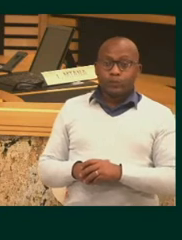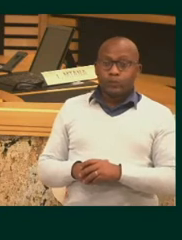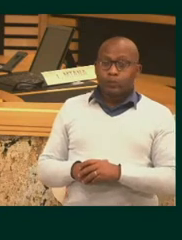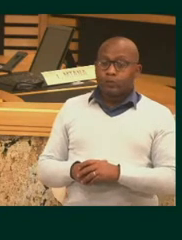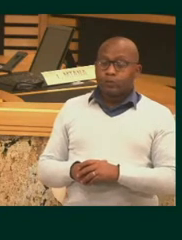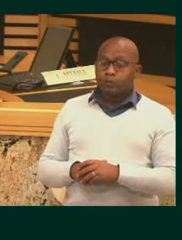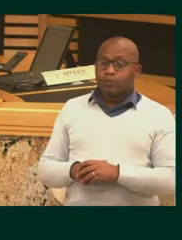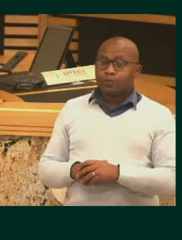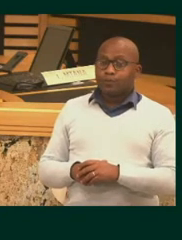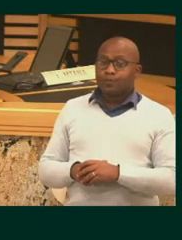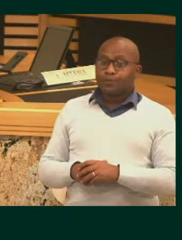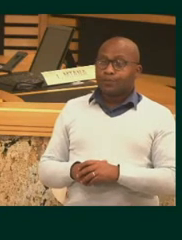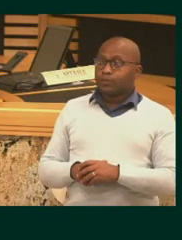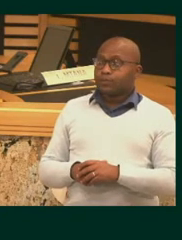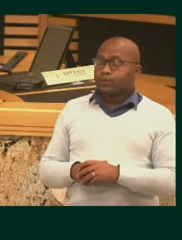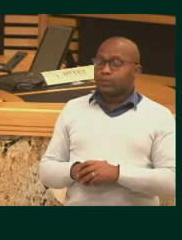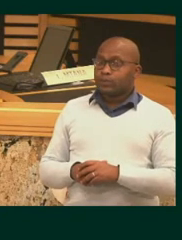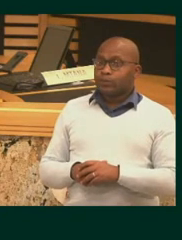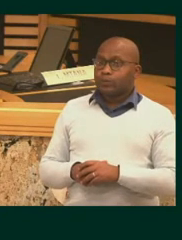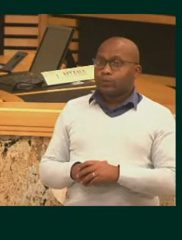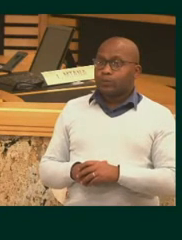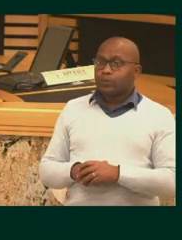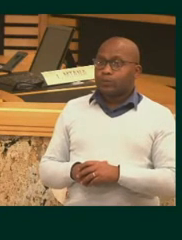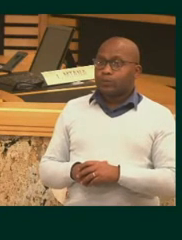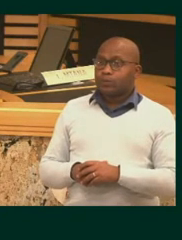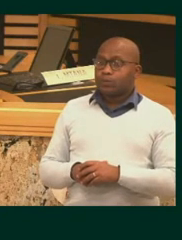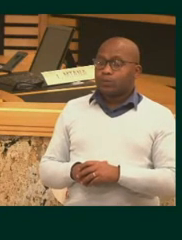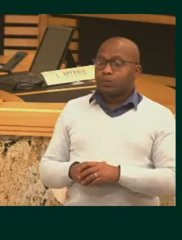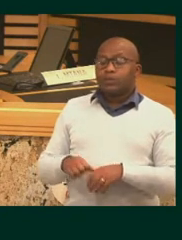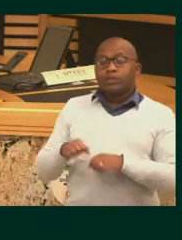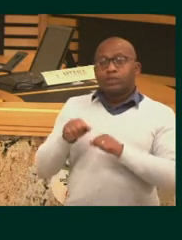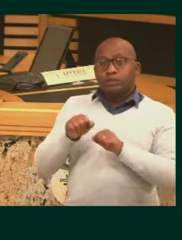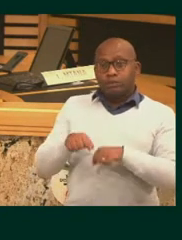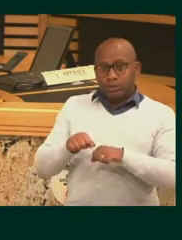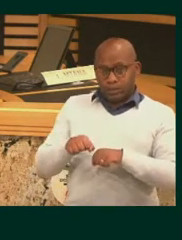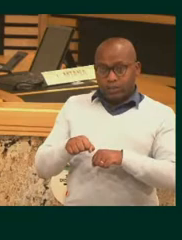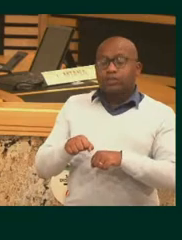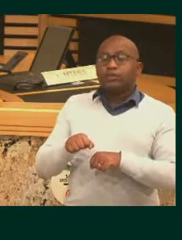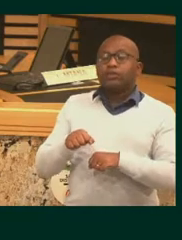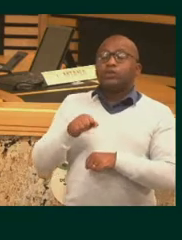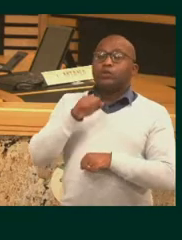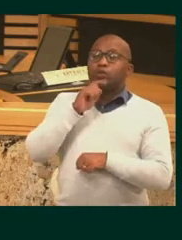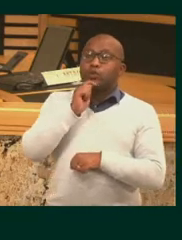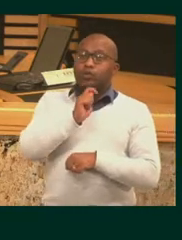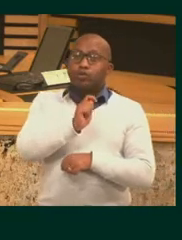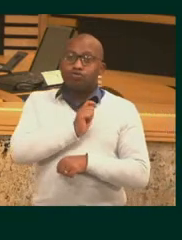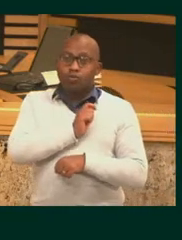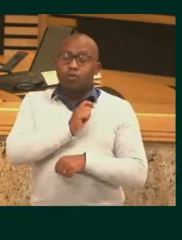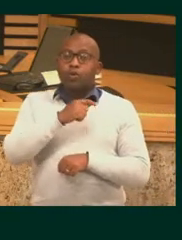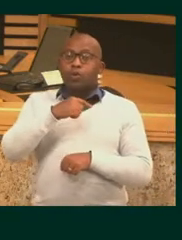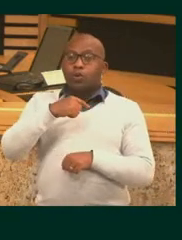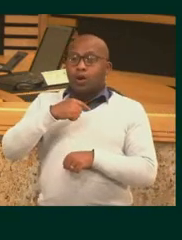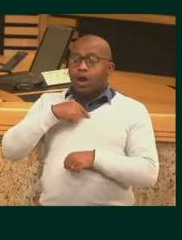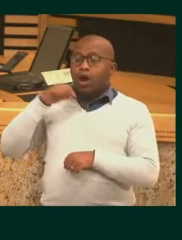acting speaker I would really agree with the chief we of the majority party